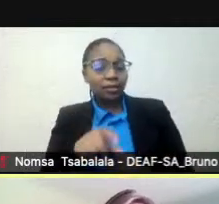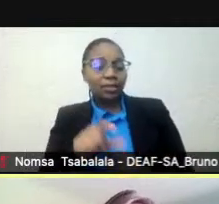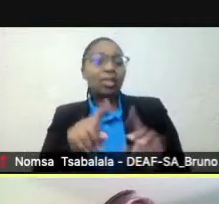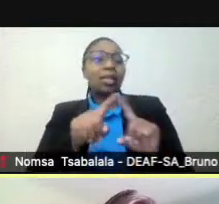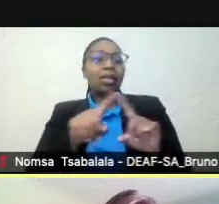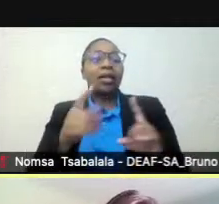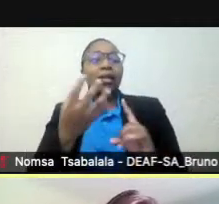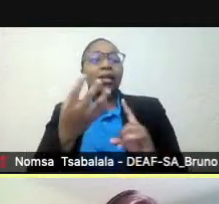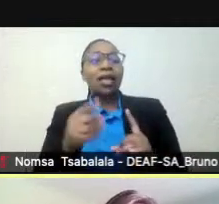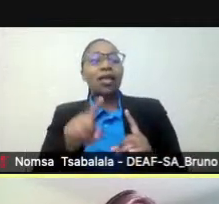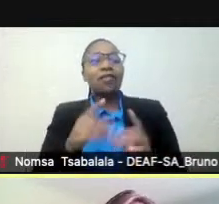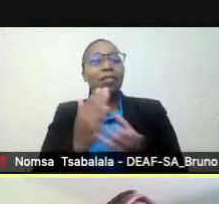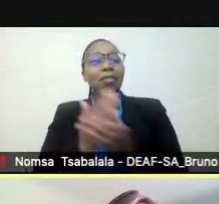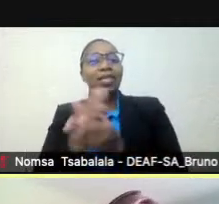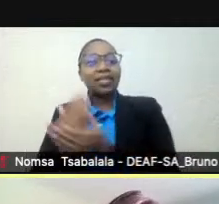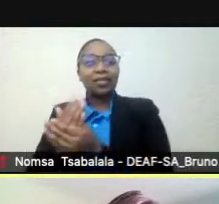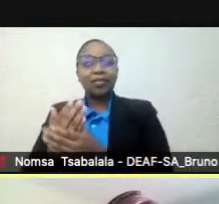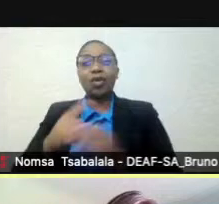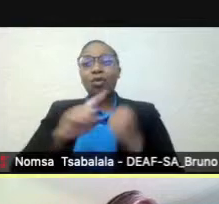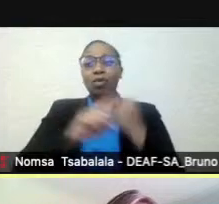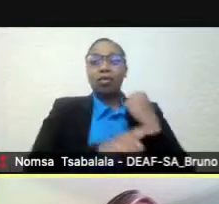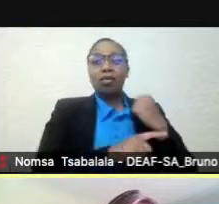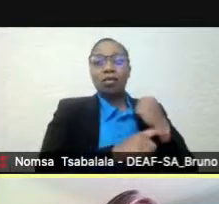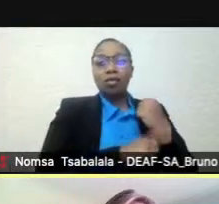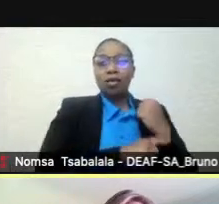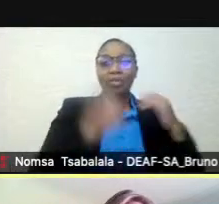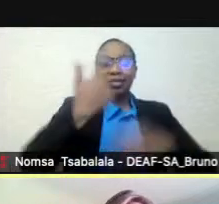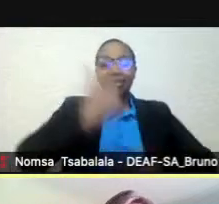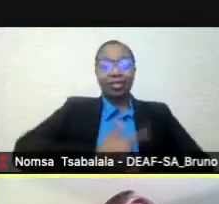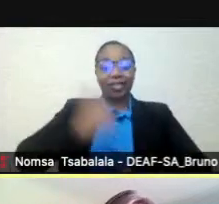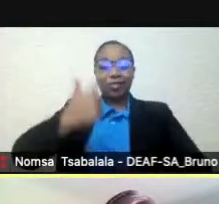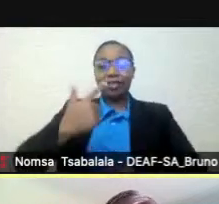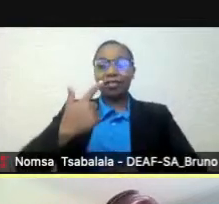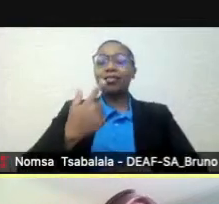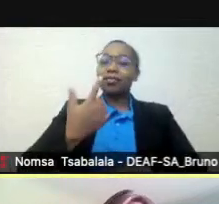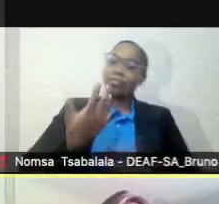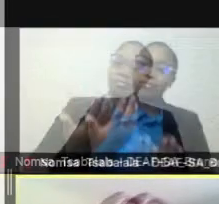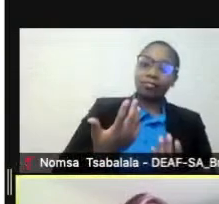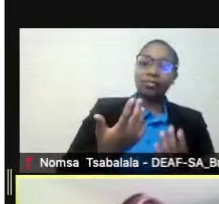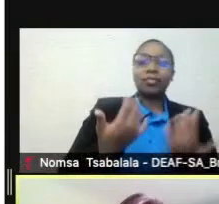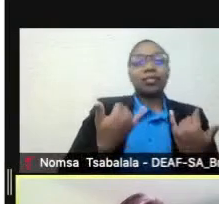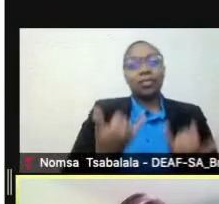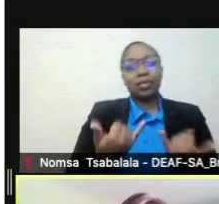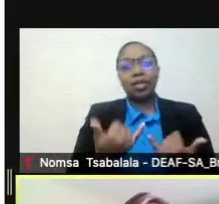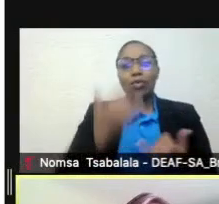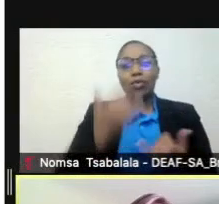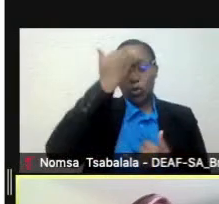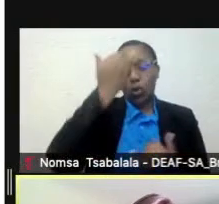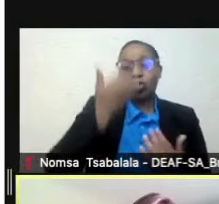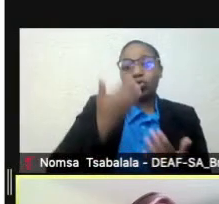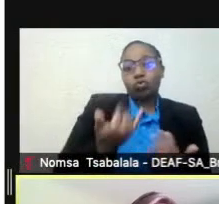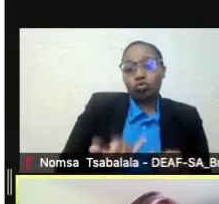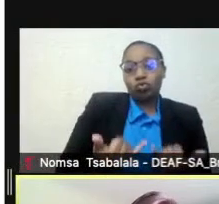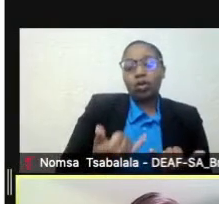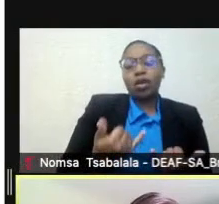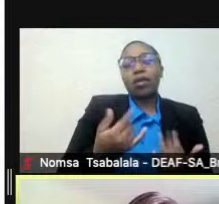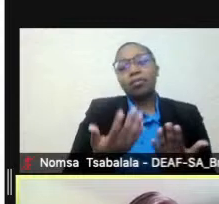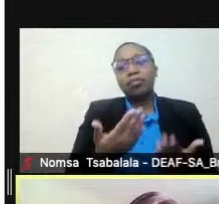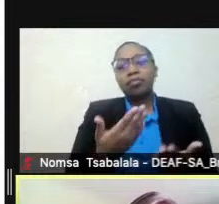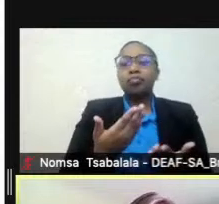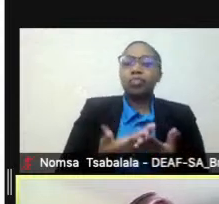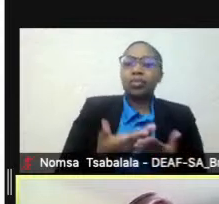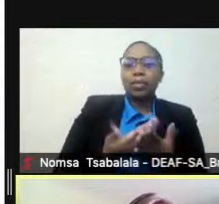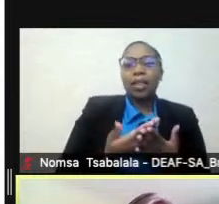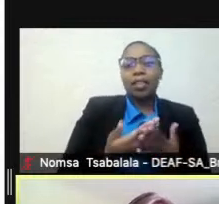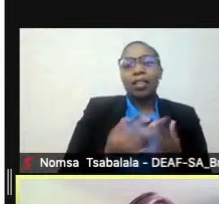over the last 7 days in order to give a smoother curve. As we know, from day to day, there might be some variation with lower